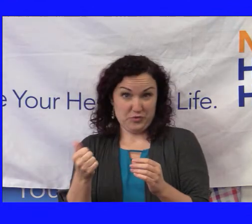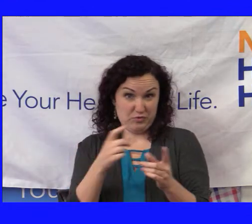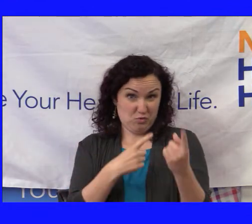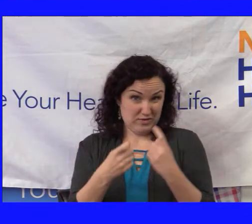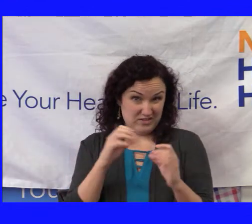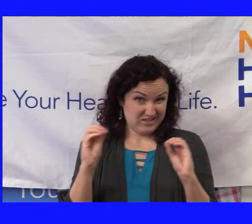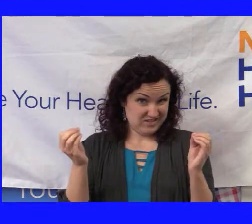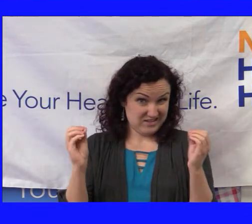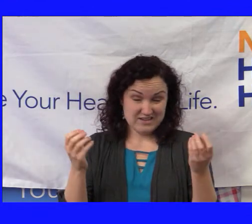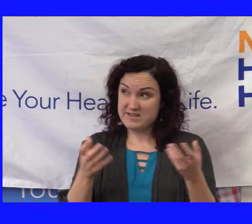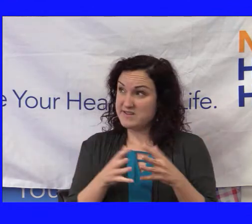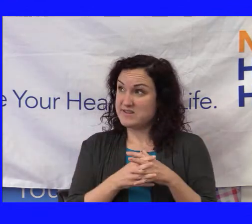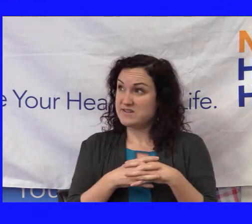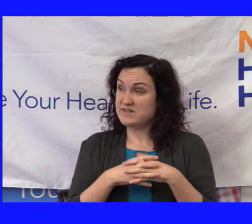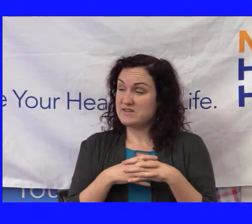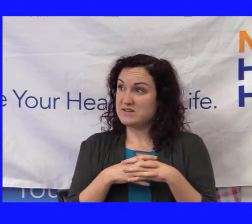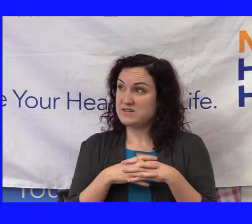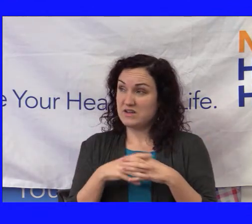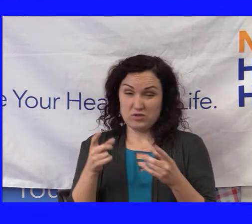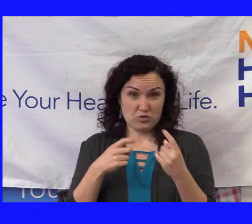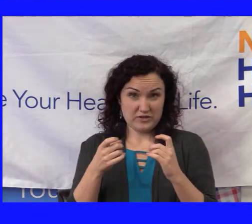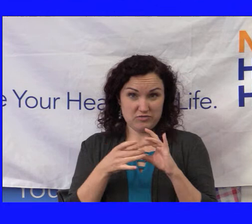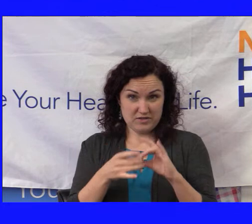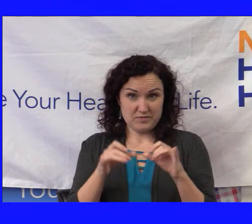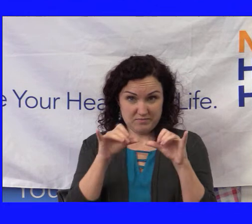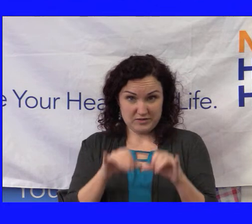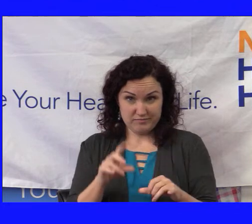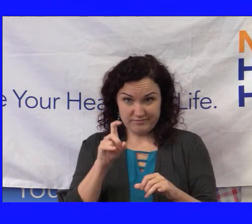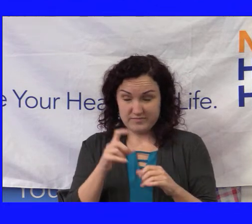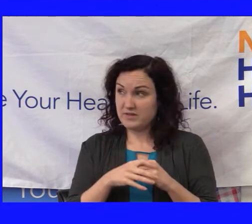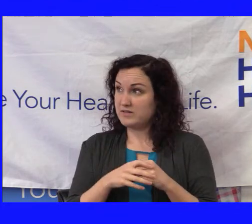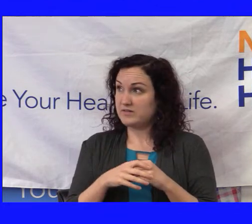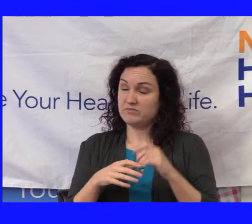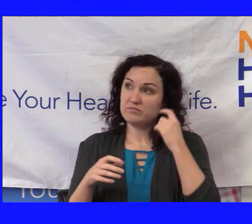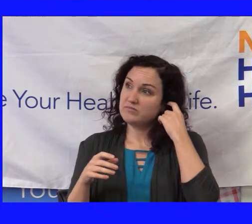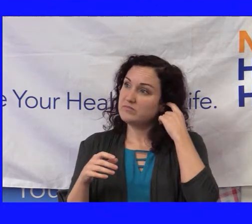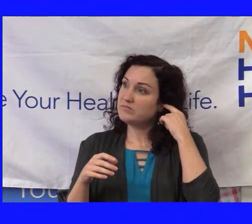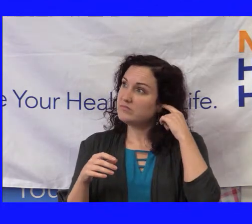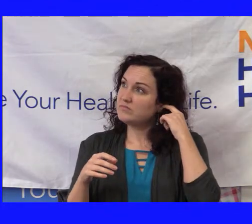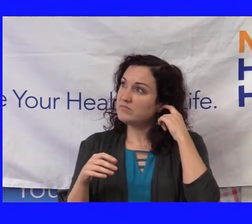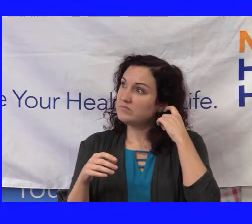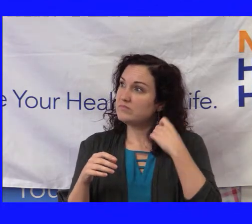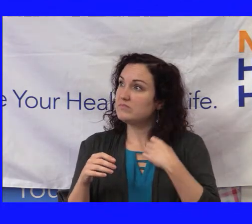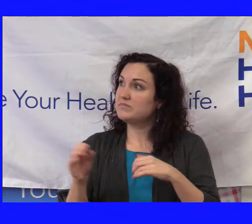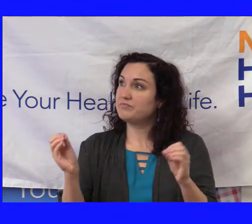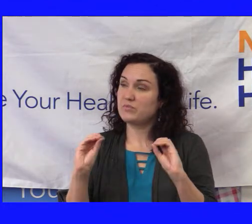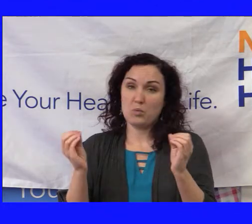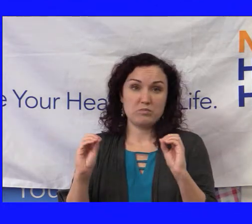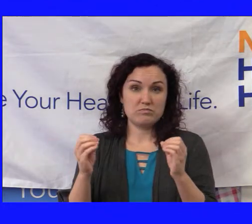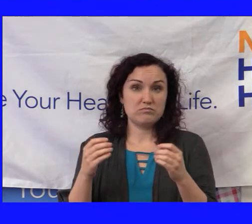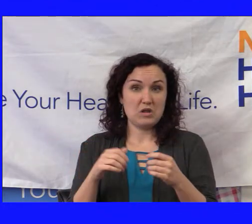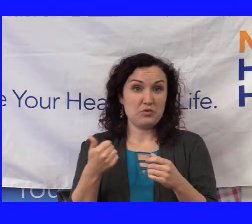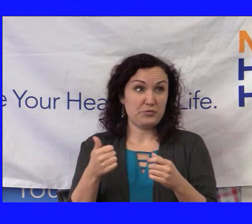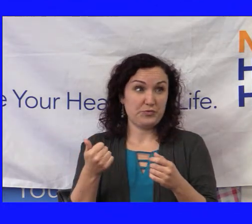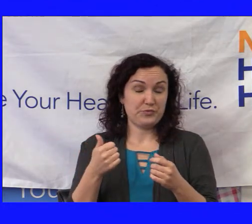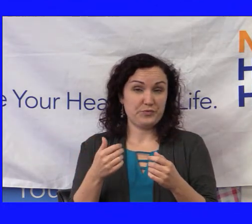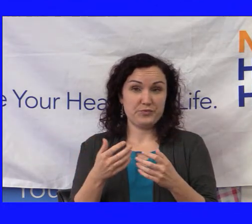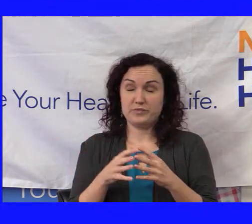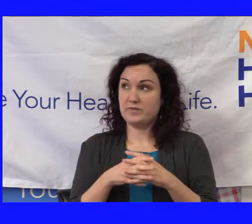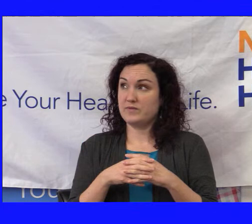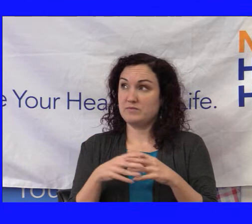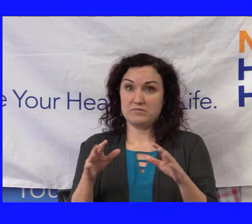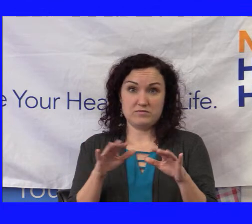Sally, do you have any other questions about the metrics? No, thank you, Fanny. Frida, do you have any question about the metrics?